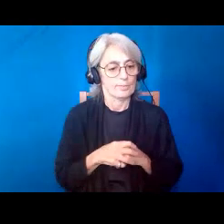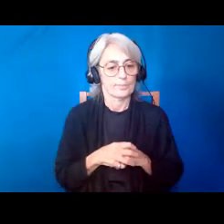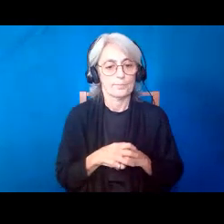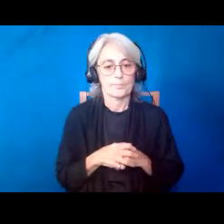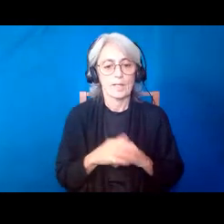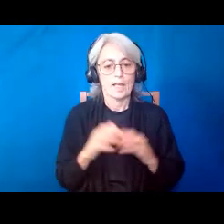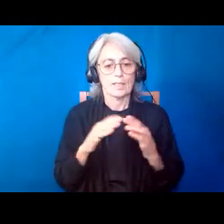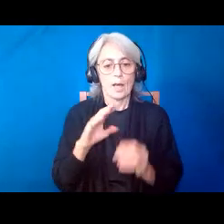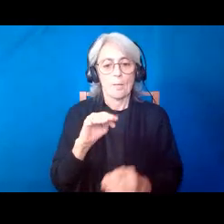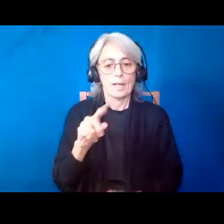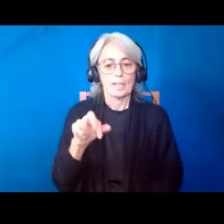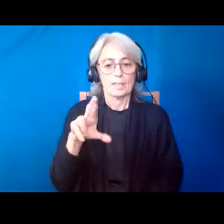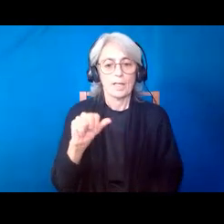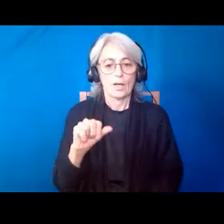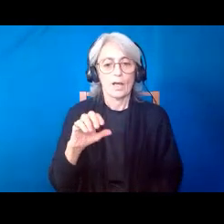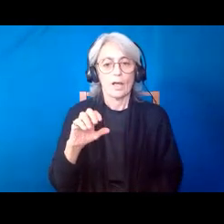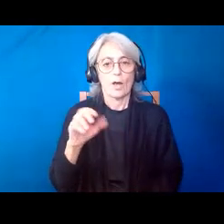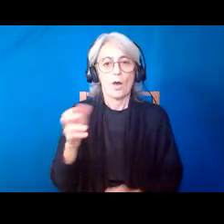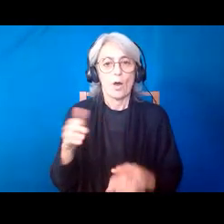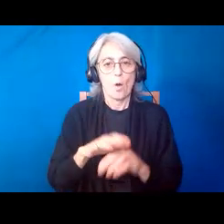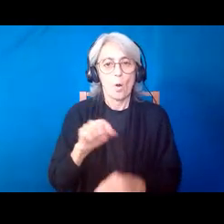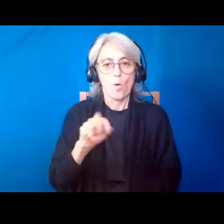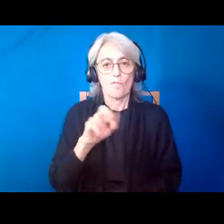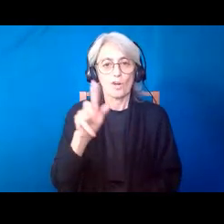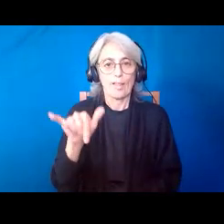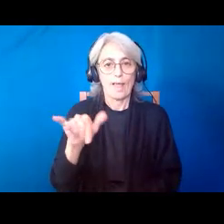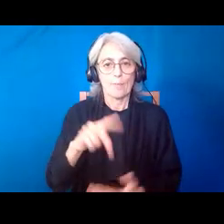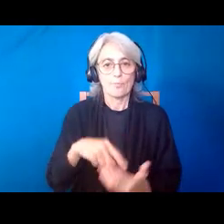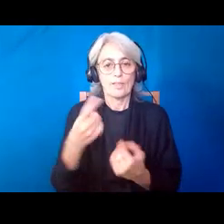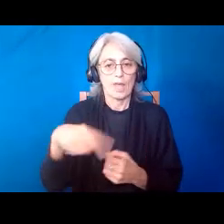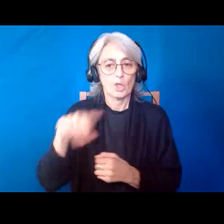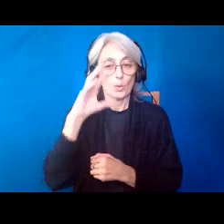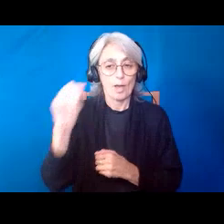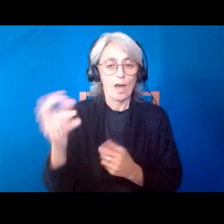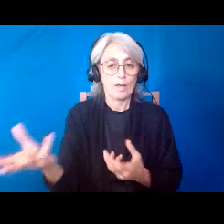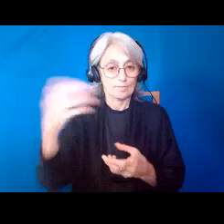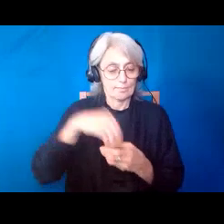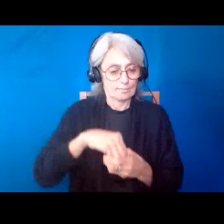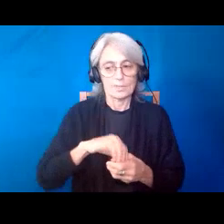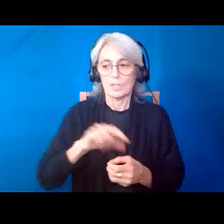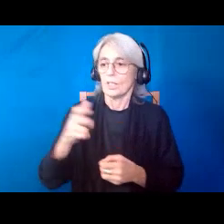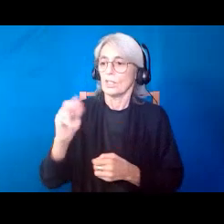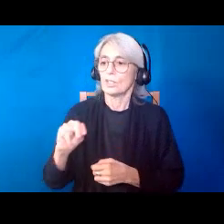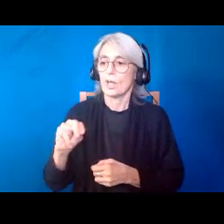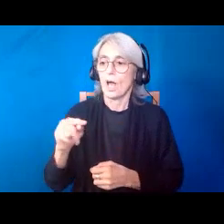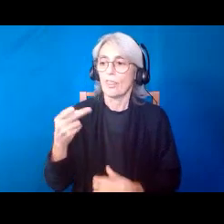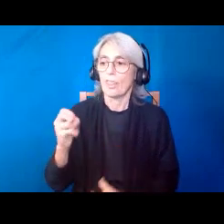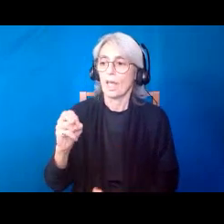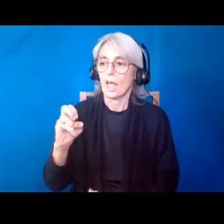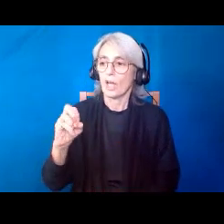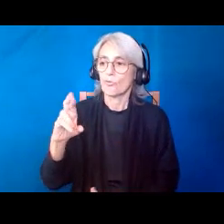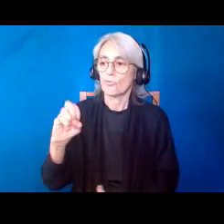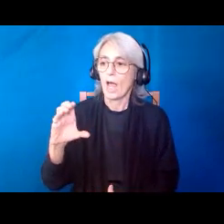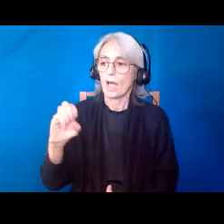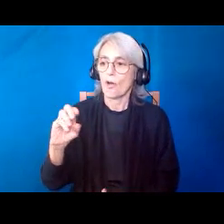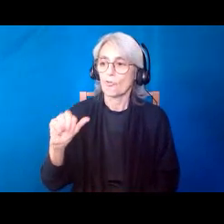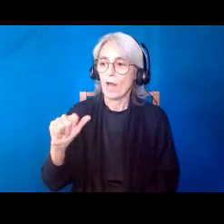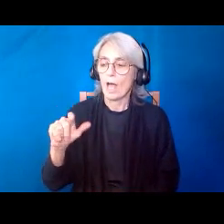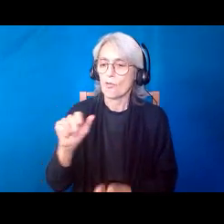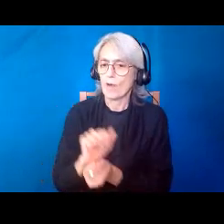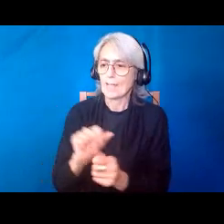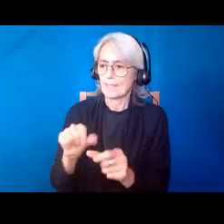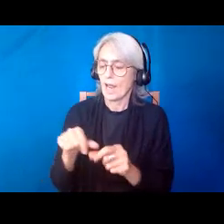Madera, the overlay project that you guys also were able to be a part of. John, the Eureka rest area improvements off the